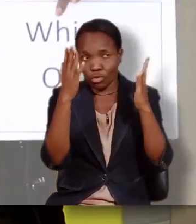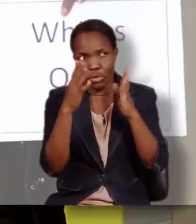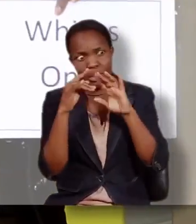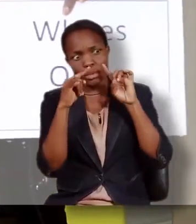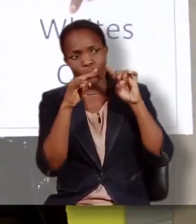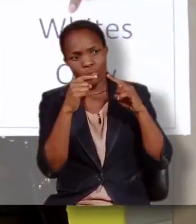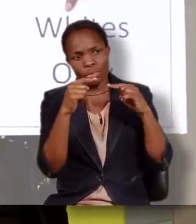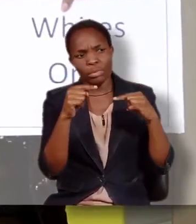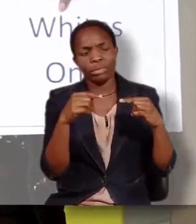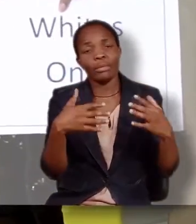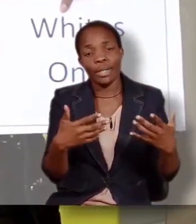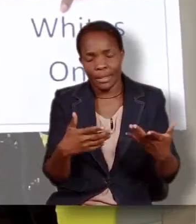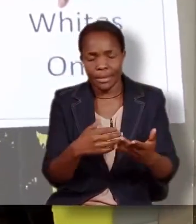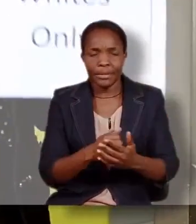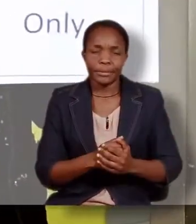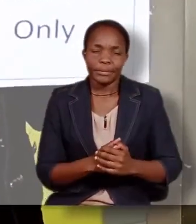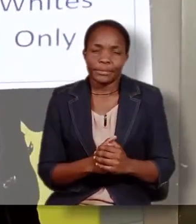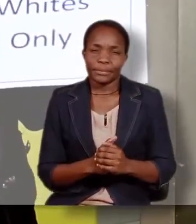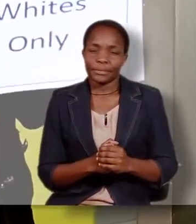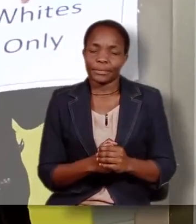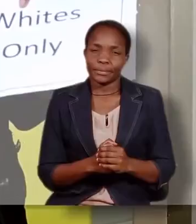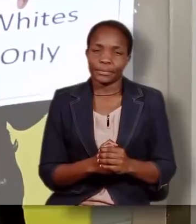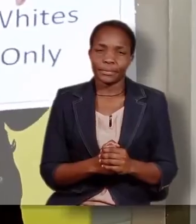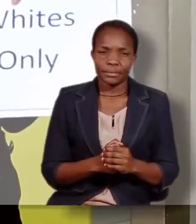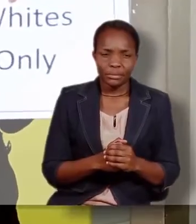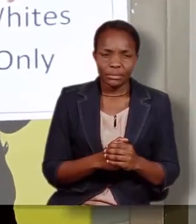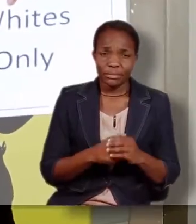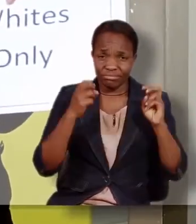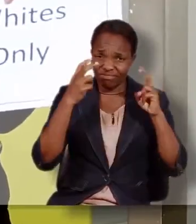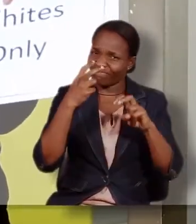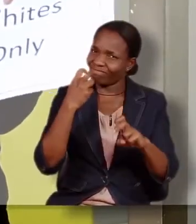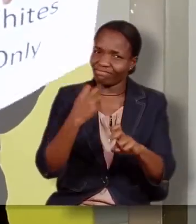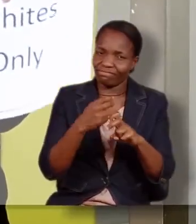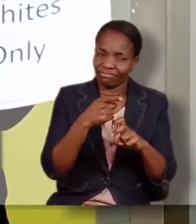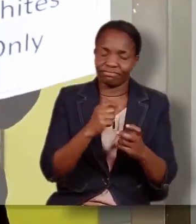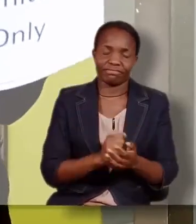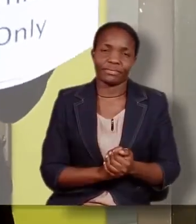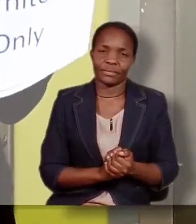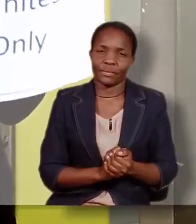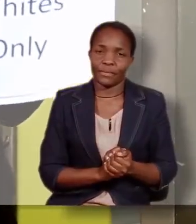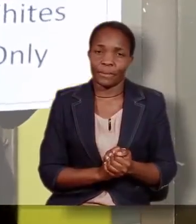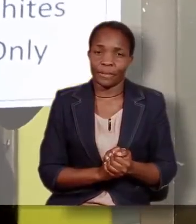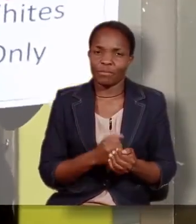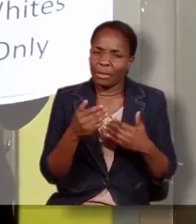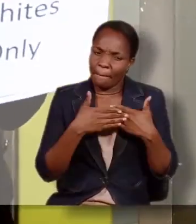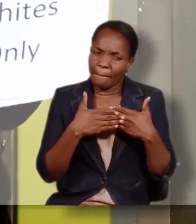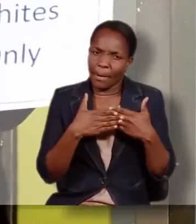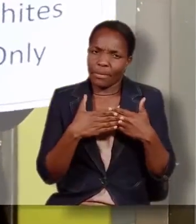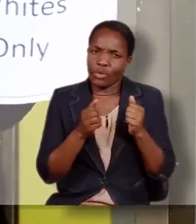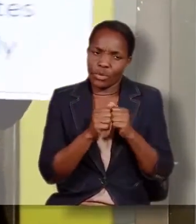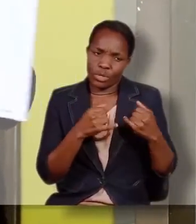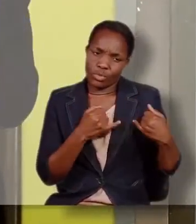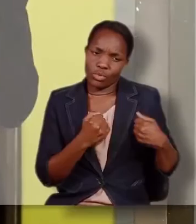apartheid legislation. It is a hard topic for some of us to bear, as it is so close to